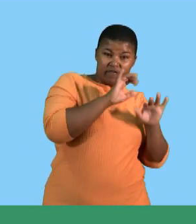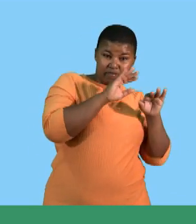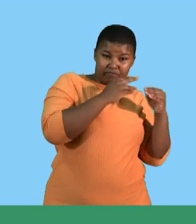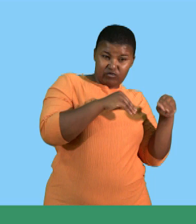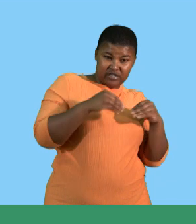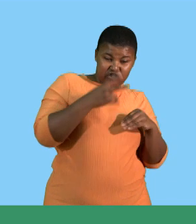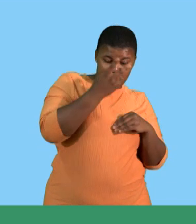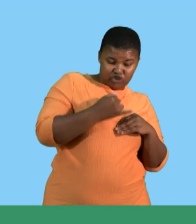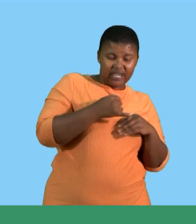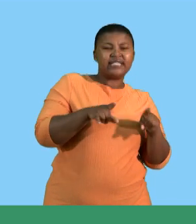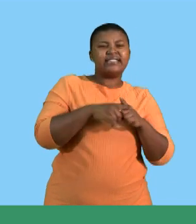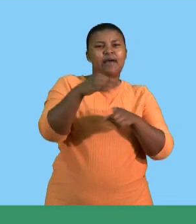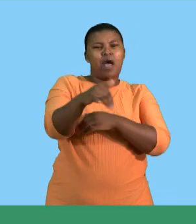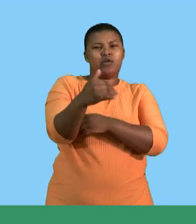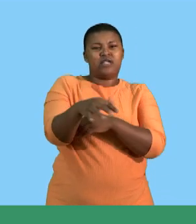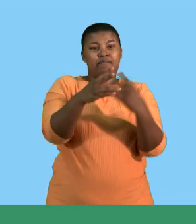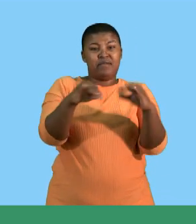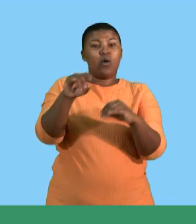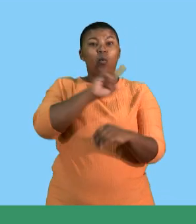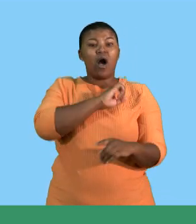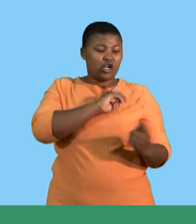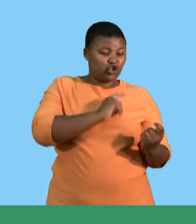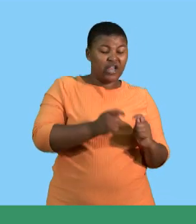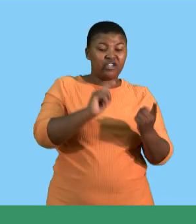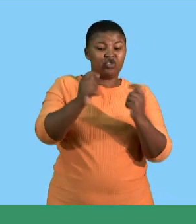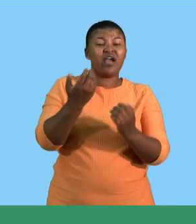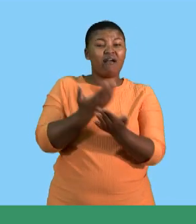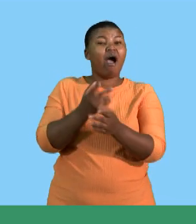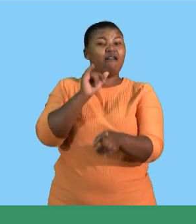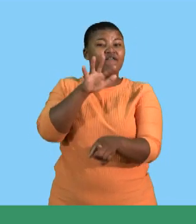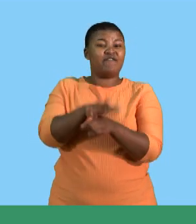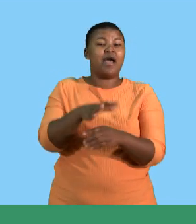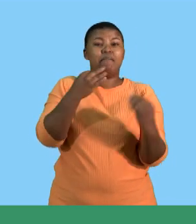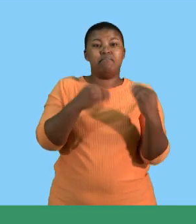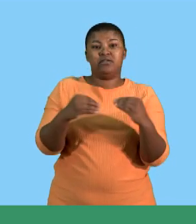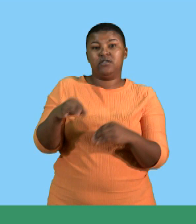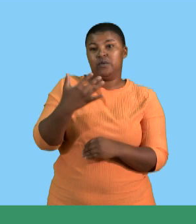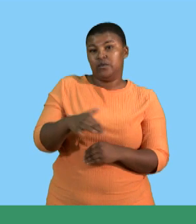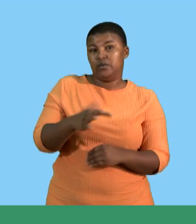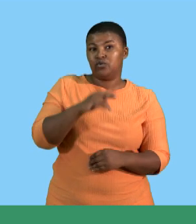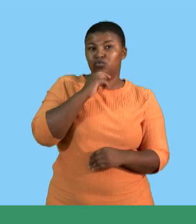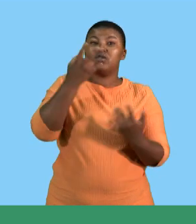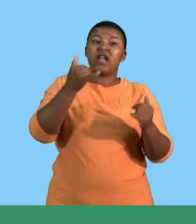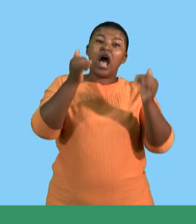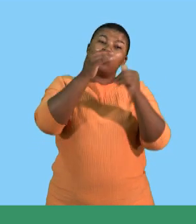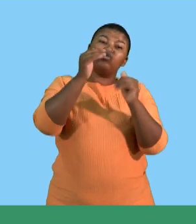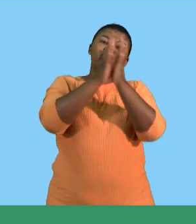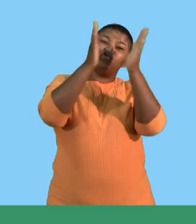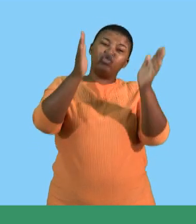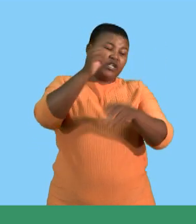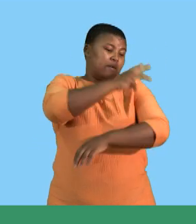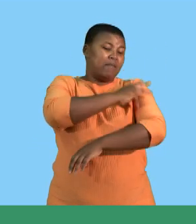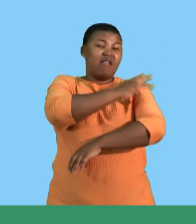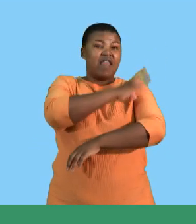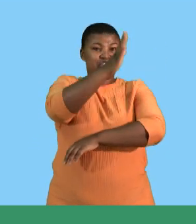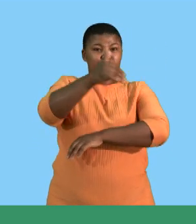any changes in these environments can have a big effect on our business. So it is general management's responsibility to